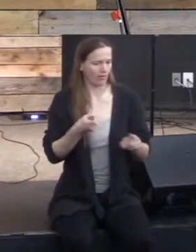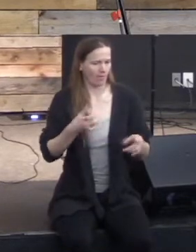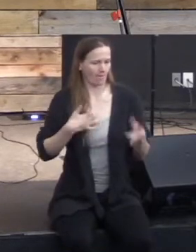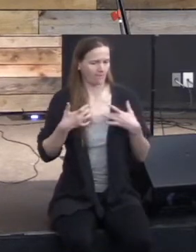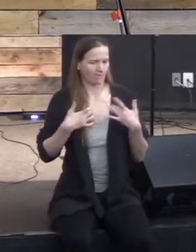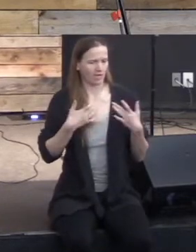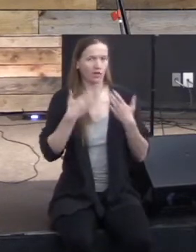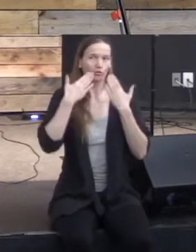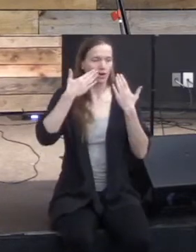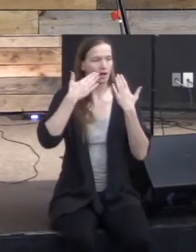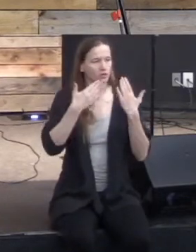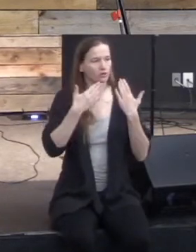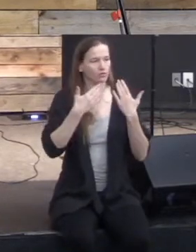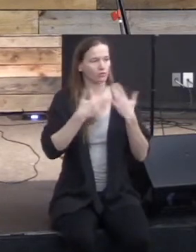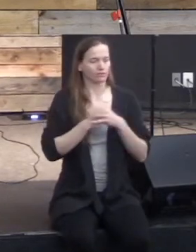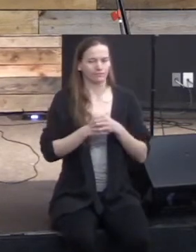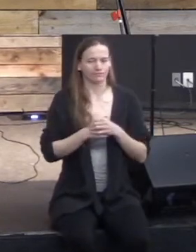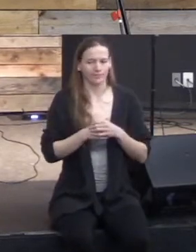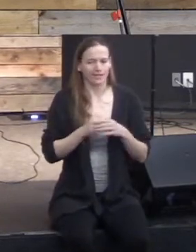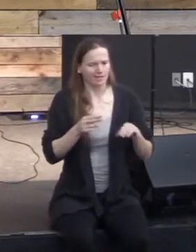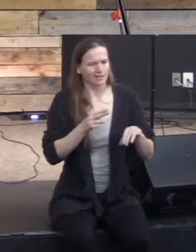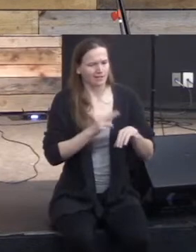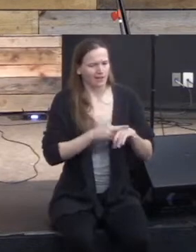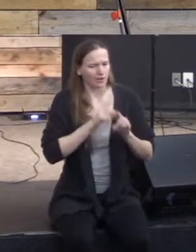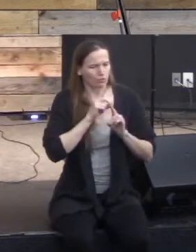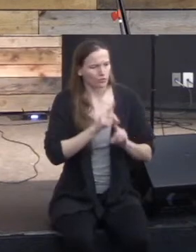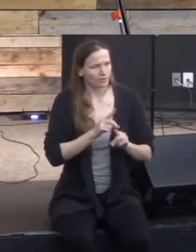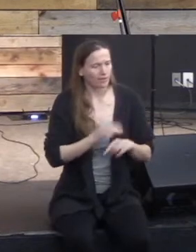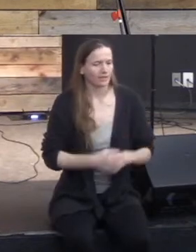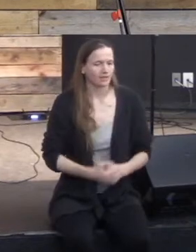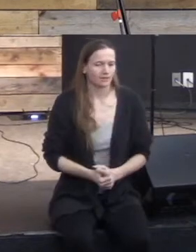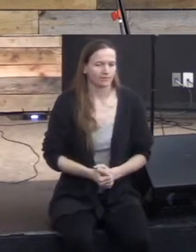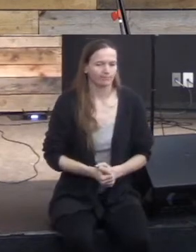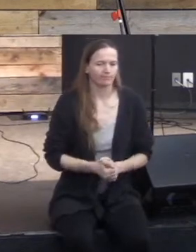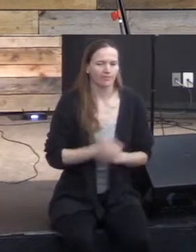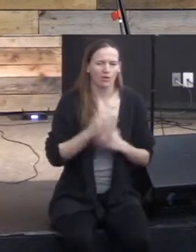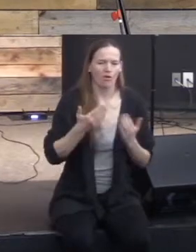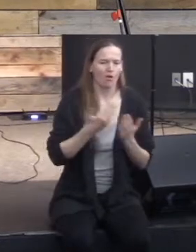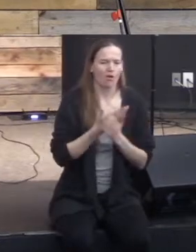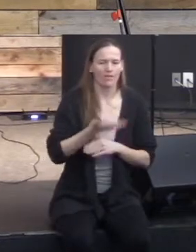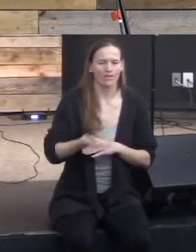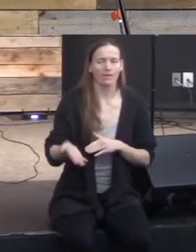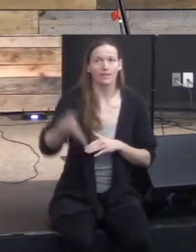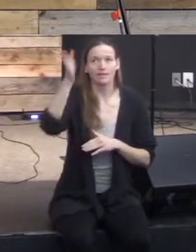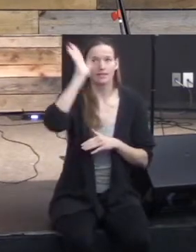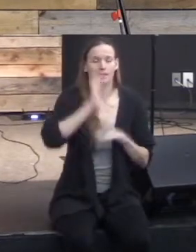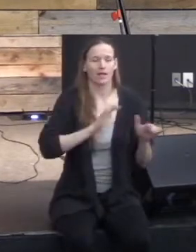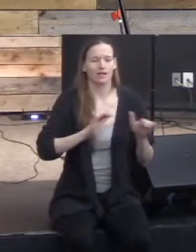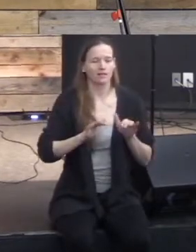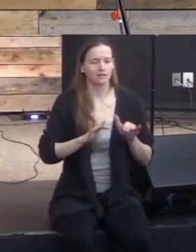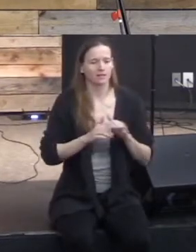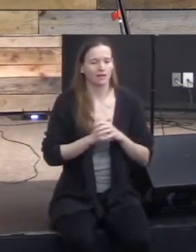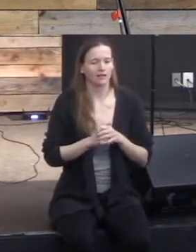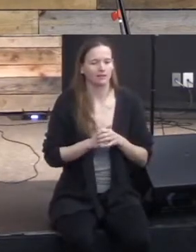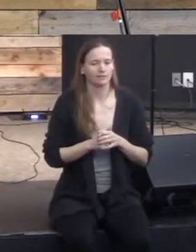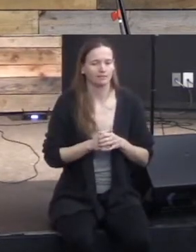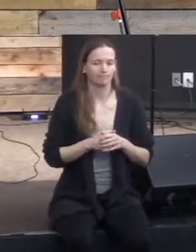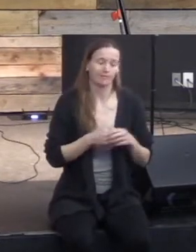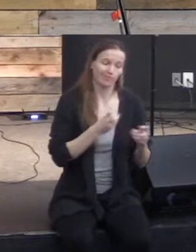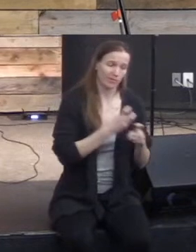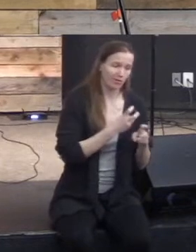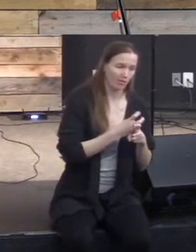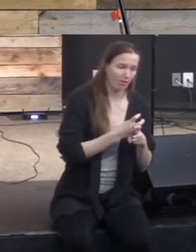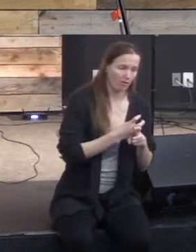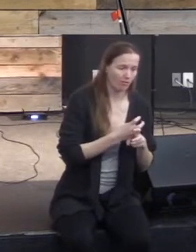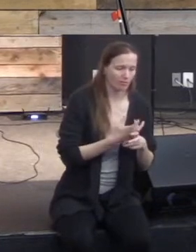it's a natural response. I mean, he goes from all these things God's done, even the hard things, but he brought us out. Therefore, I'm going to give to you.